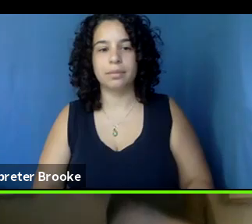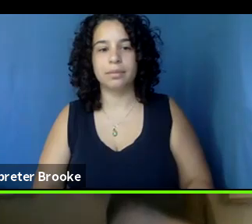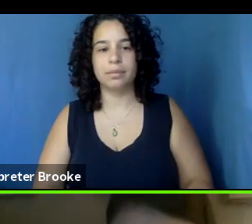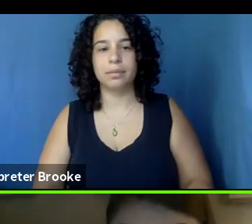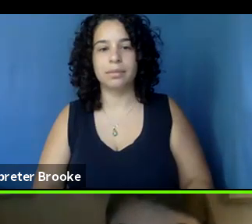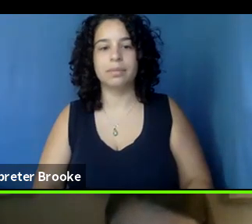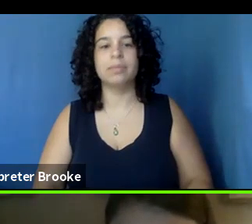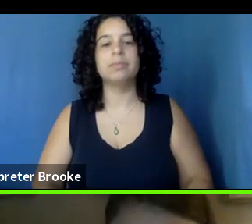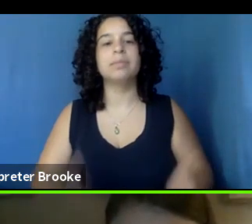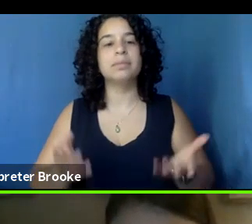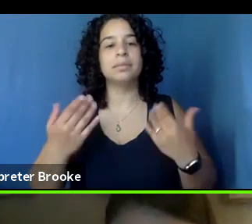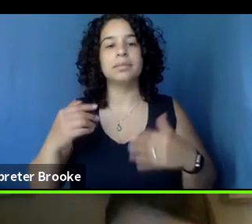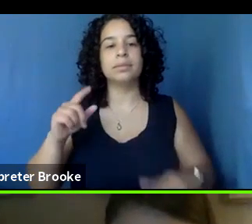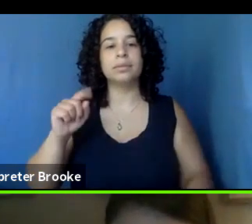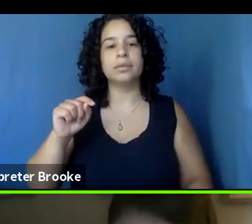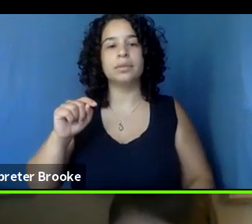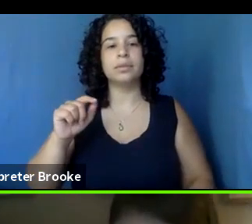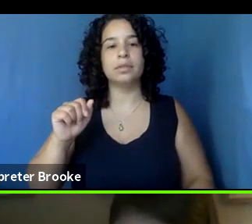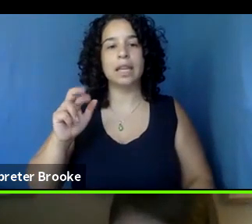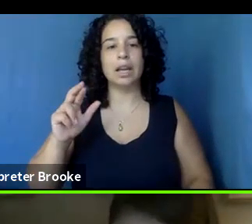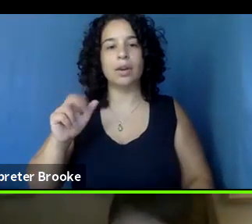This is Tara. Mine's also super brief.